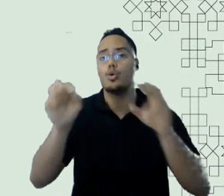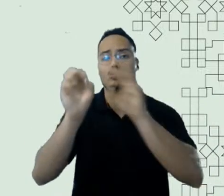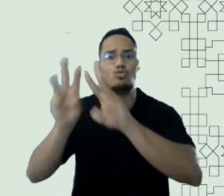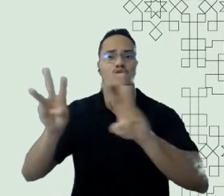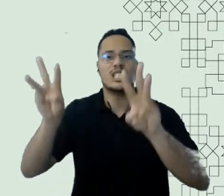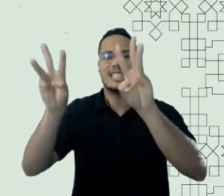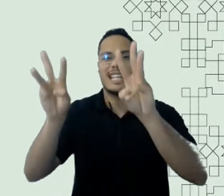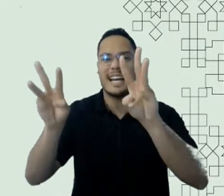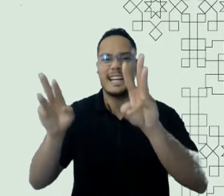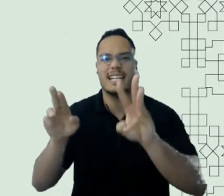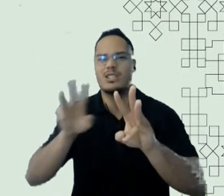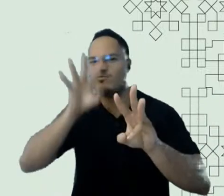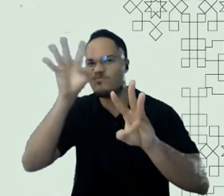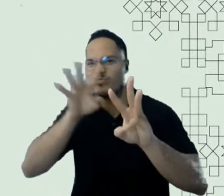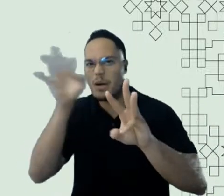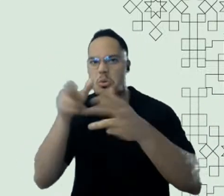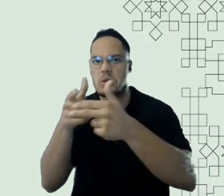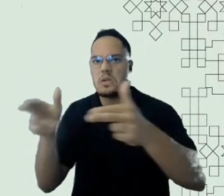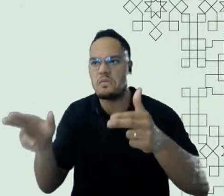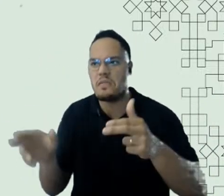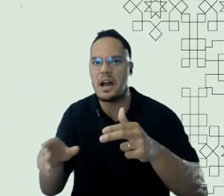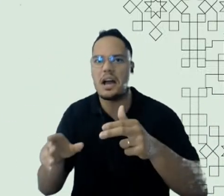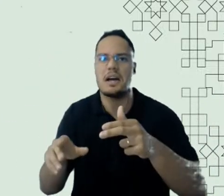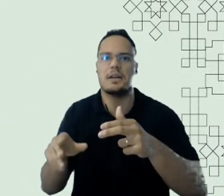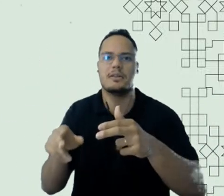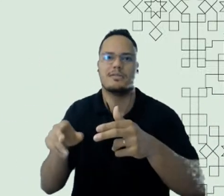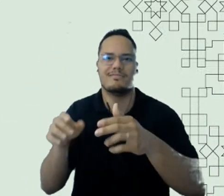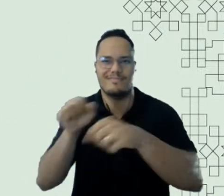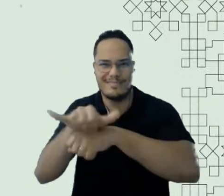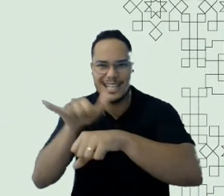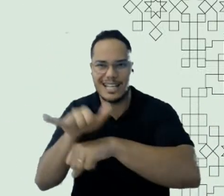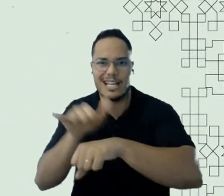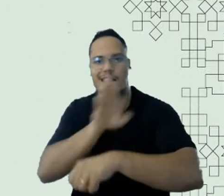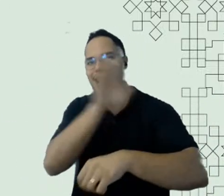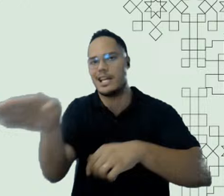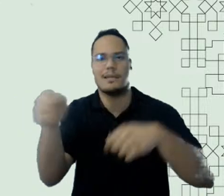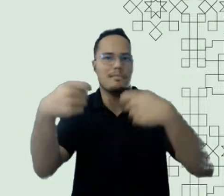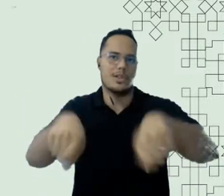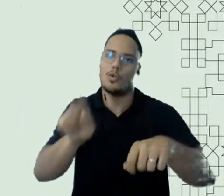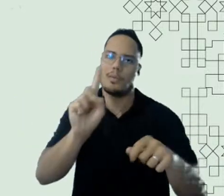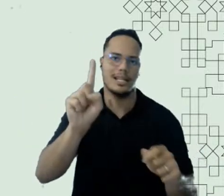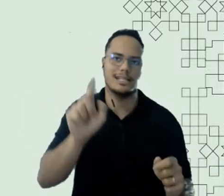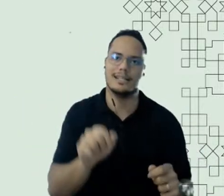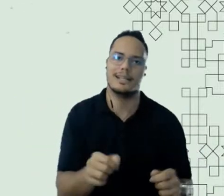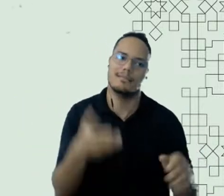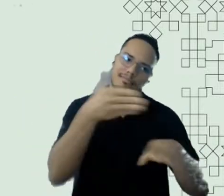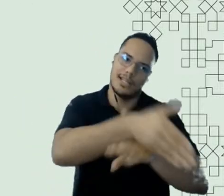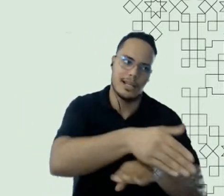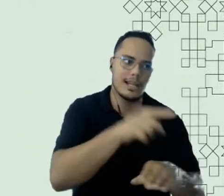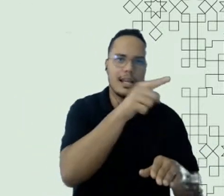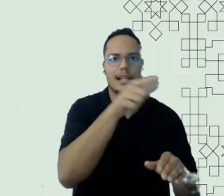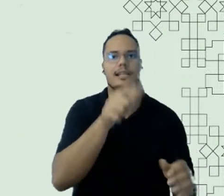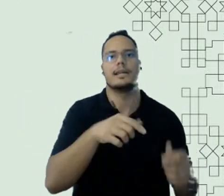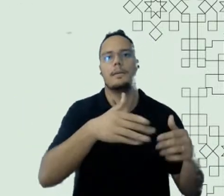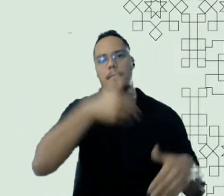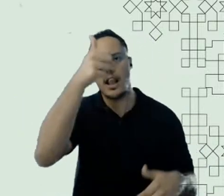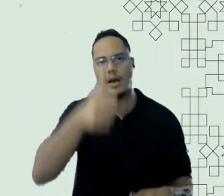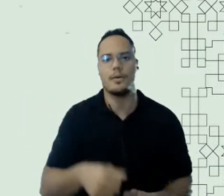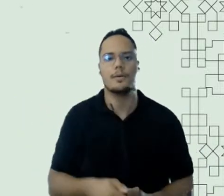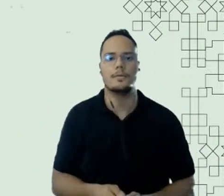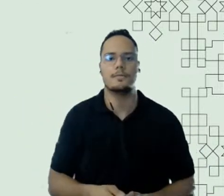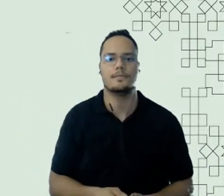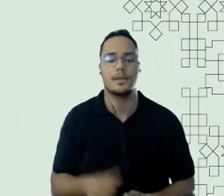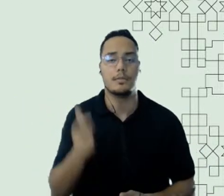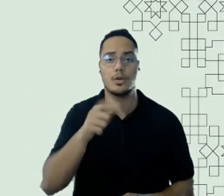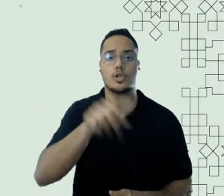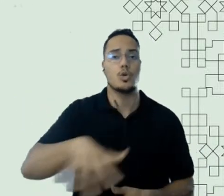adapt exceptions to digital and cross-border environments, and not look at suspicion to copyright exception,